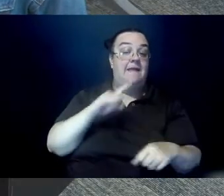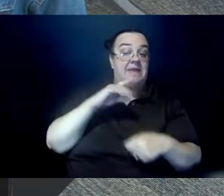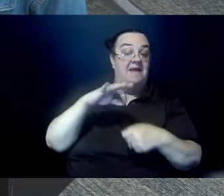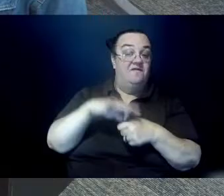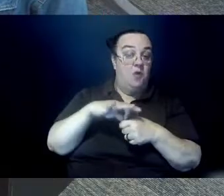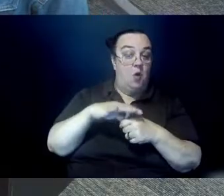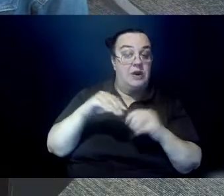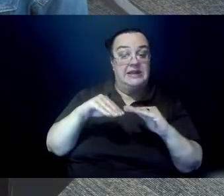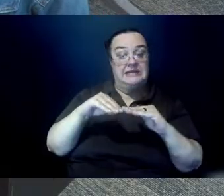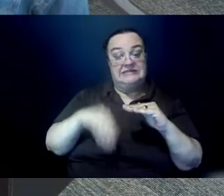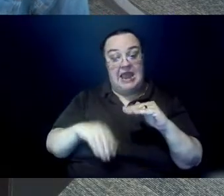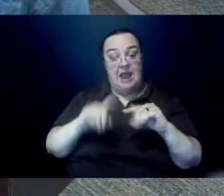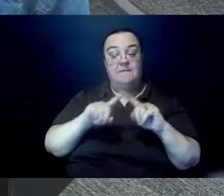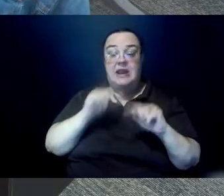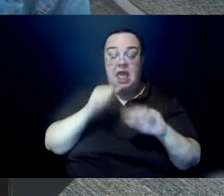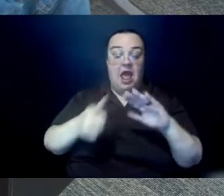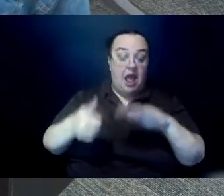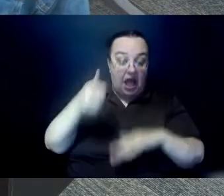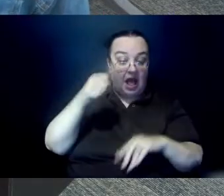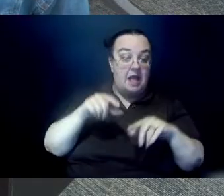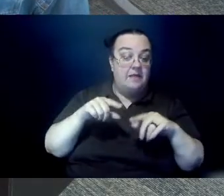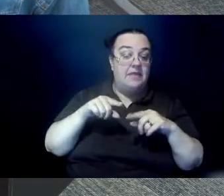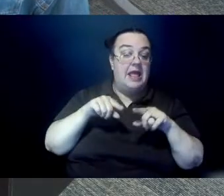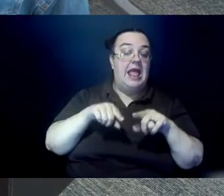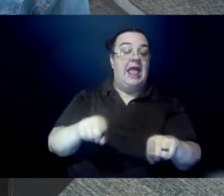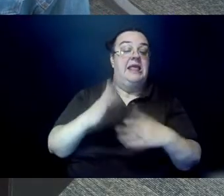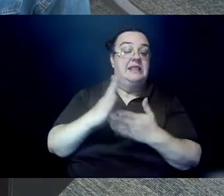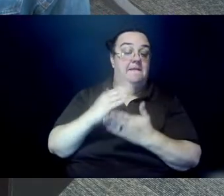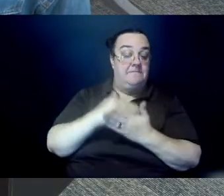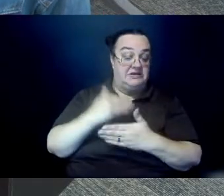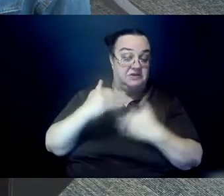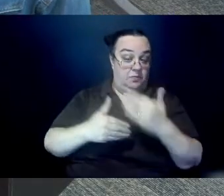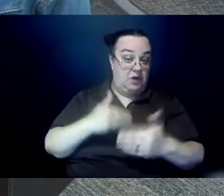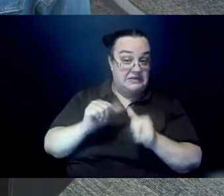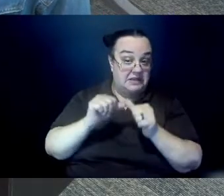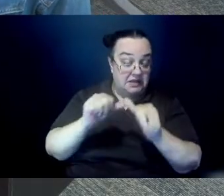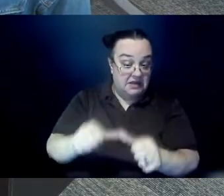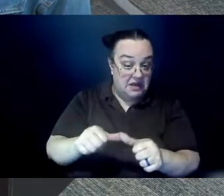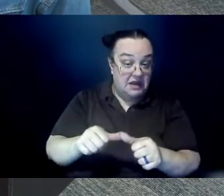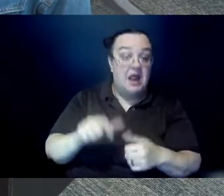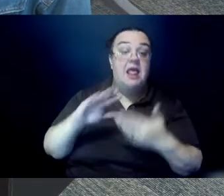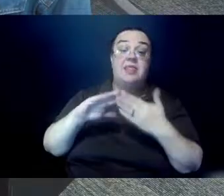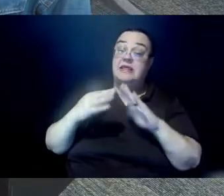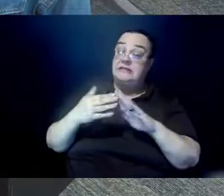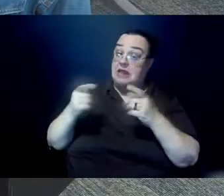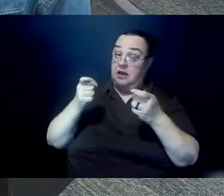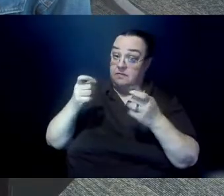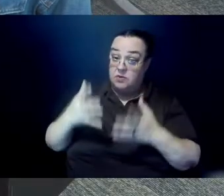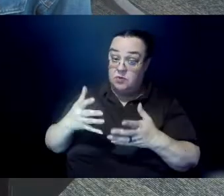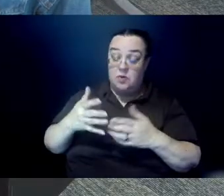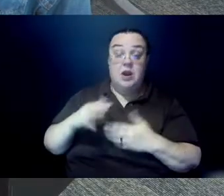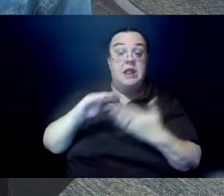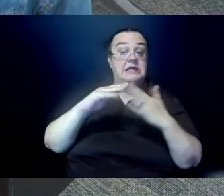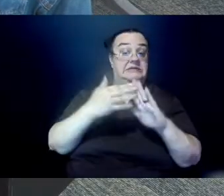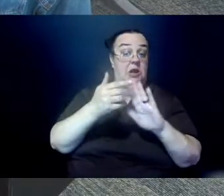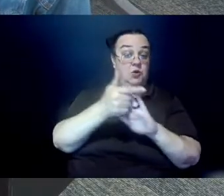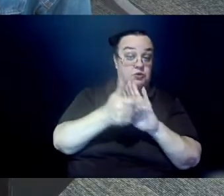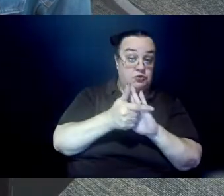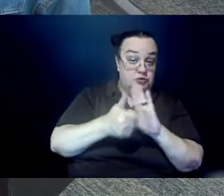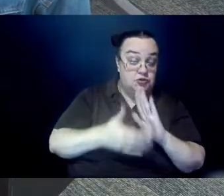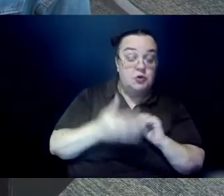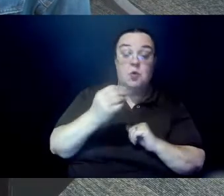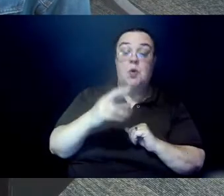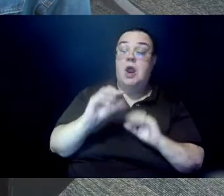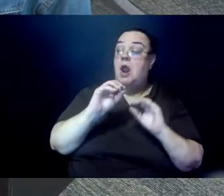not upward as the budget process continued. Neither the town administrator or town attorney or